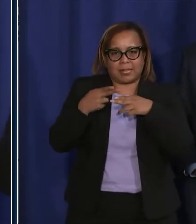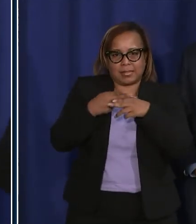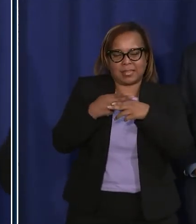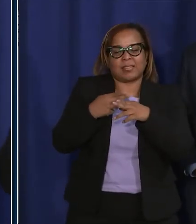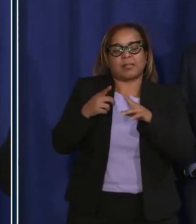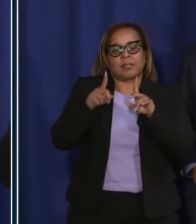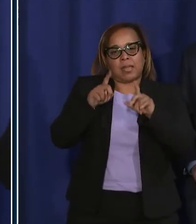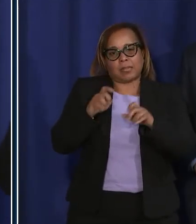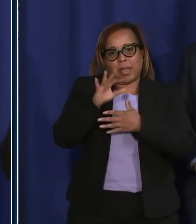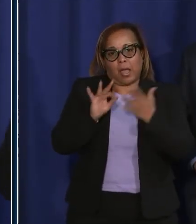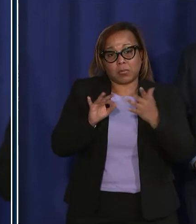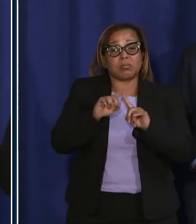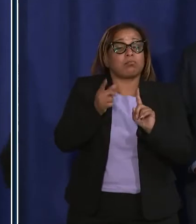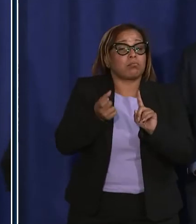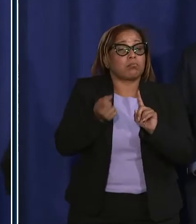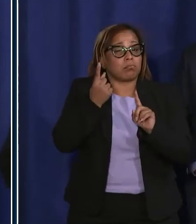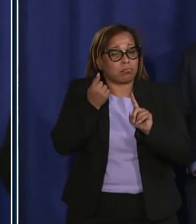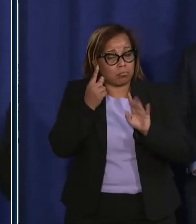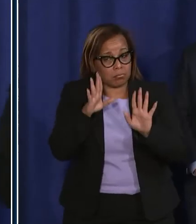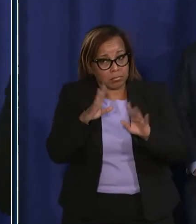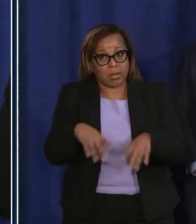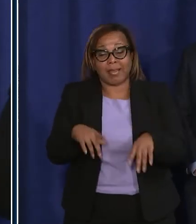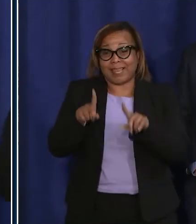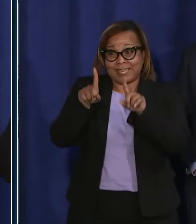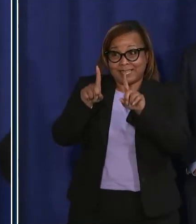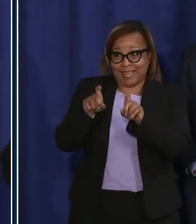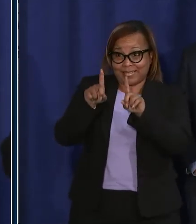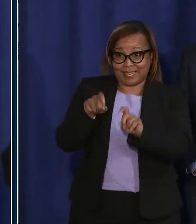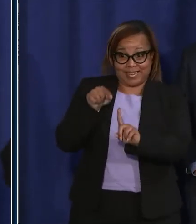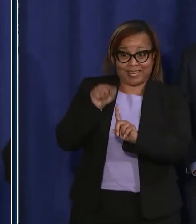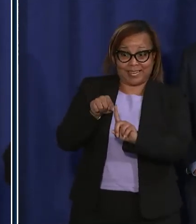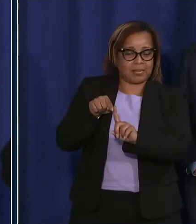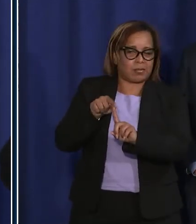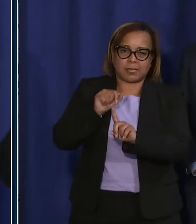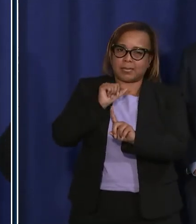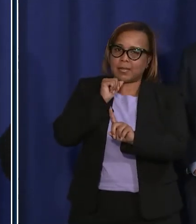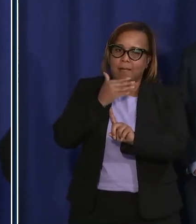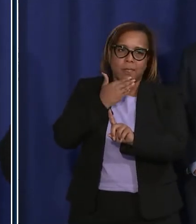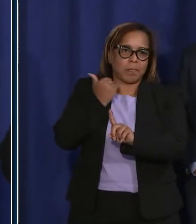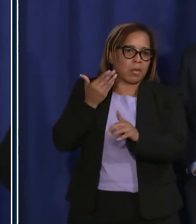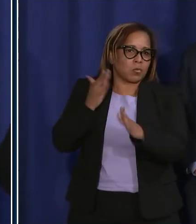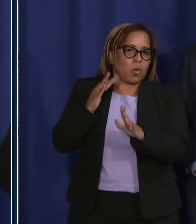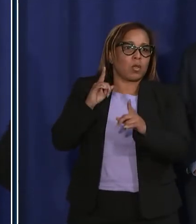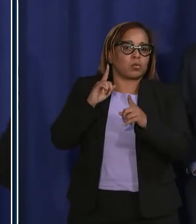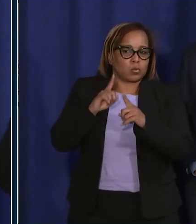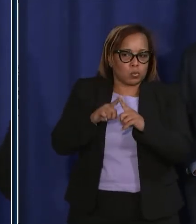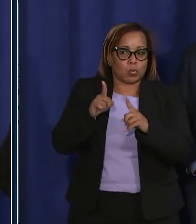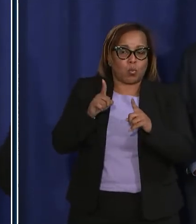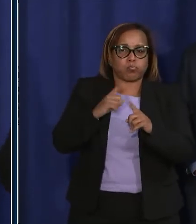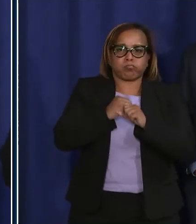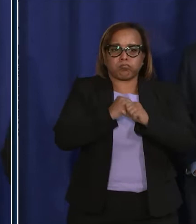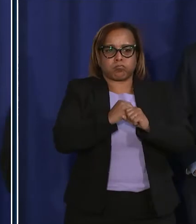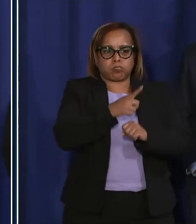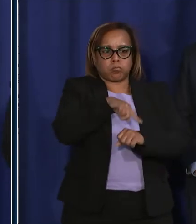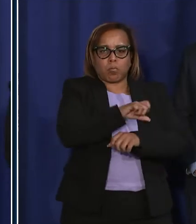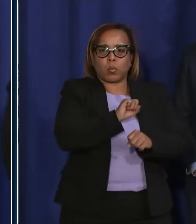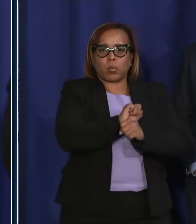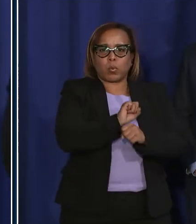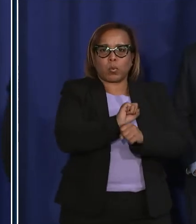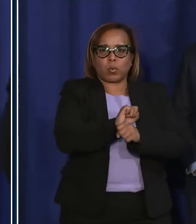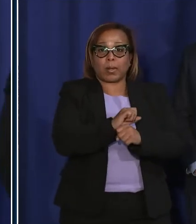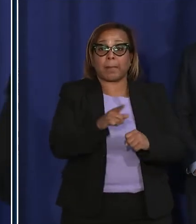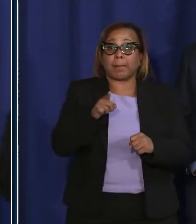option. However, we also understand that testing is not the best way to ensure a safe workplace and